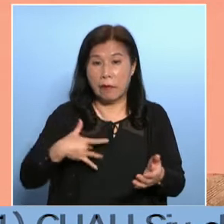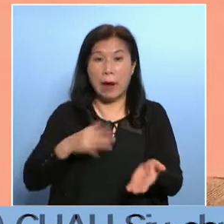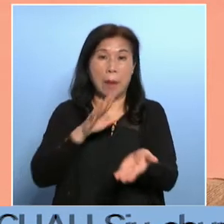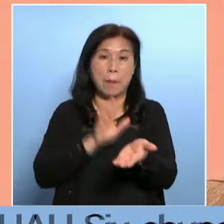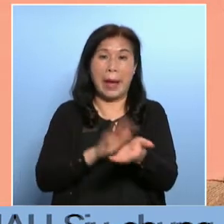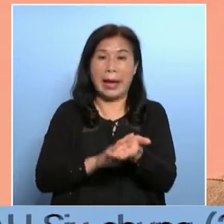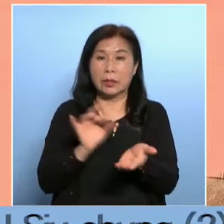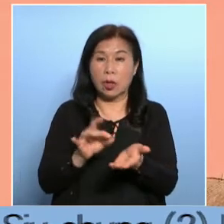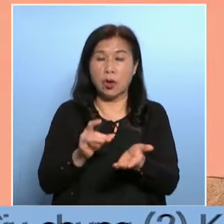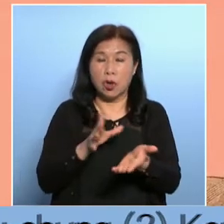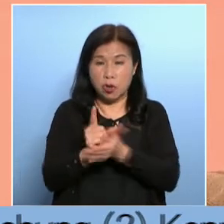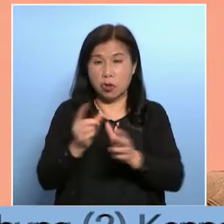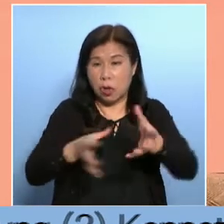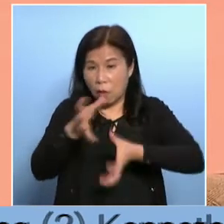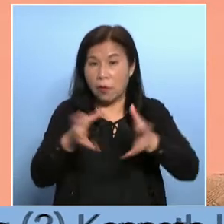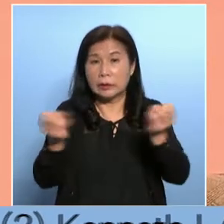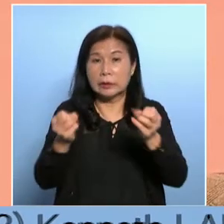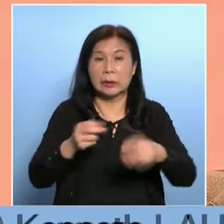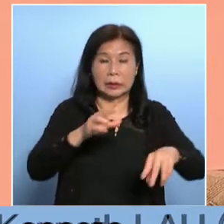COVID-19 meeting